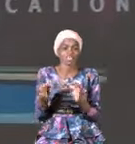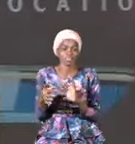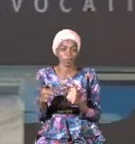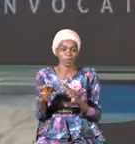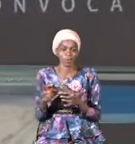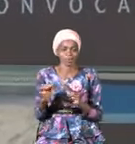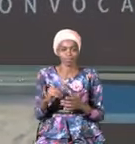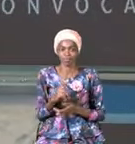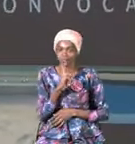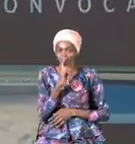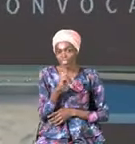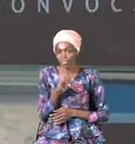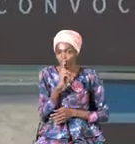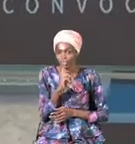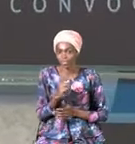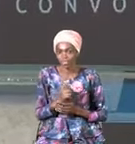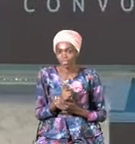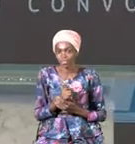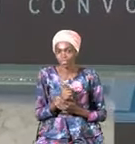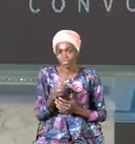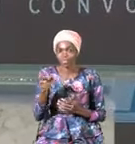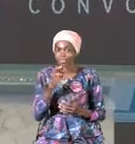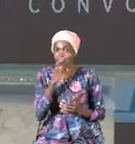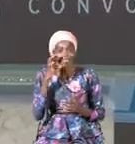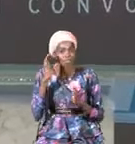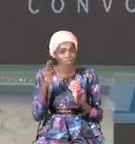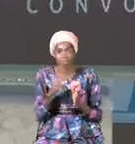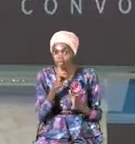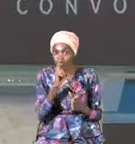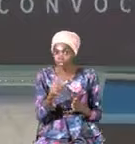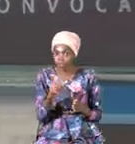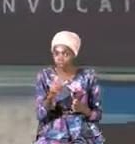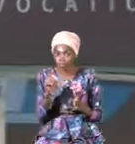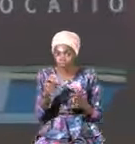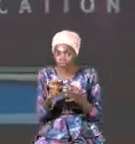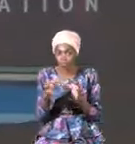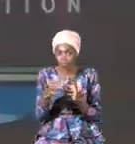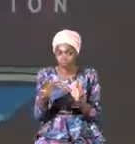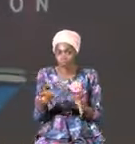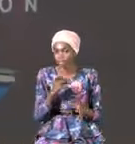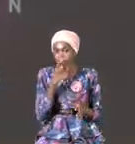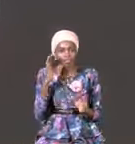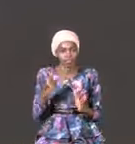Actually, a farmer, this is a true story, went to the farm.